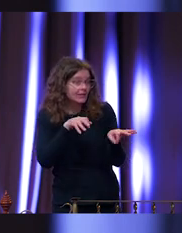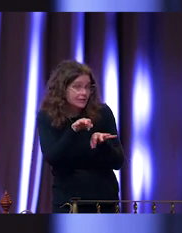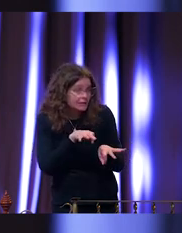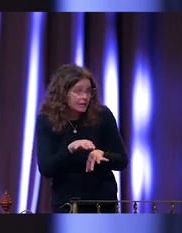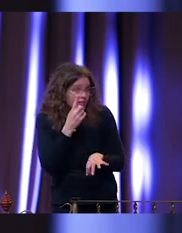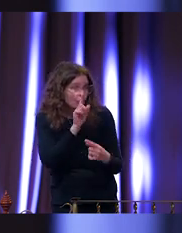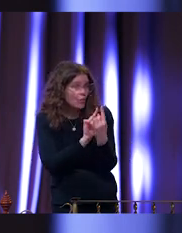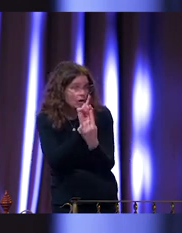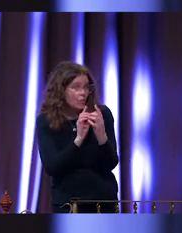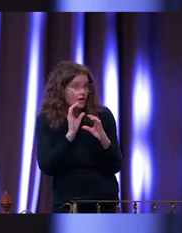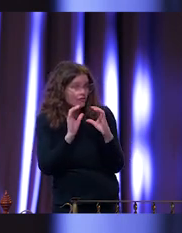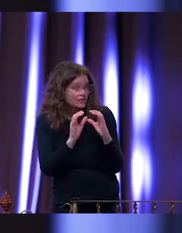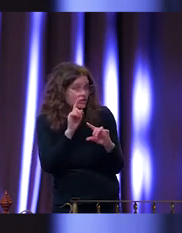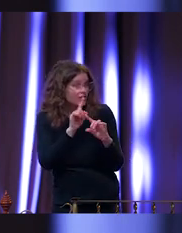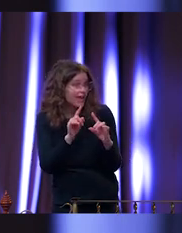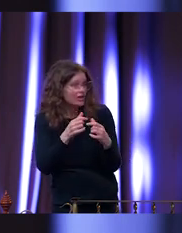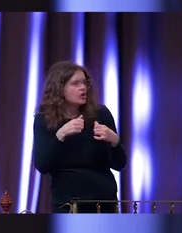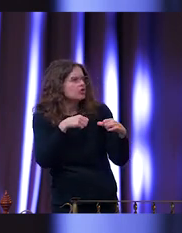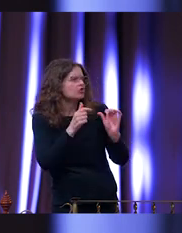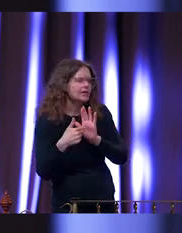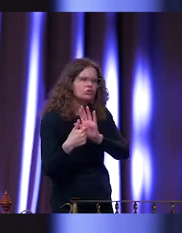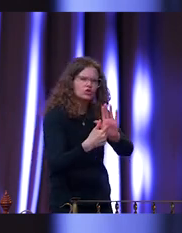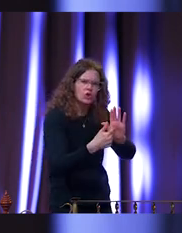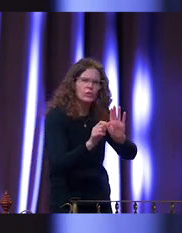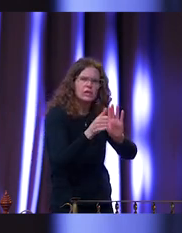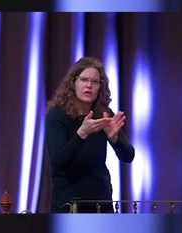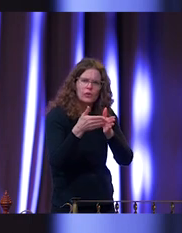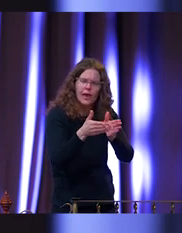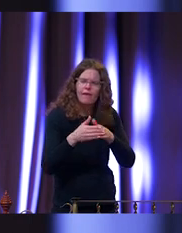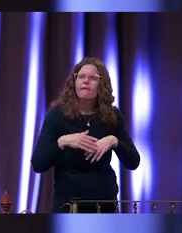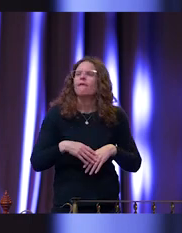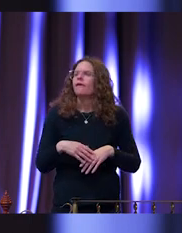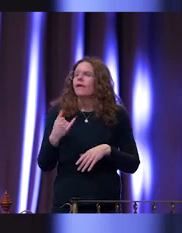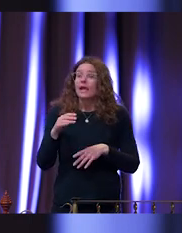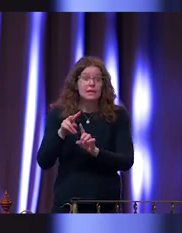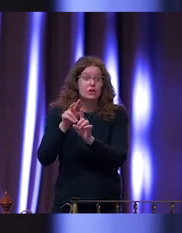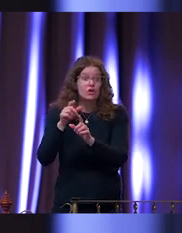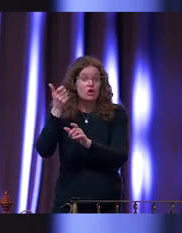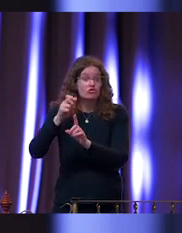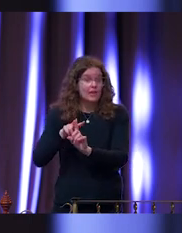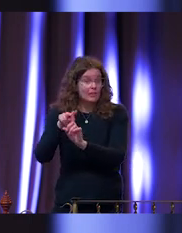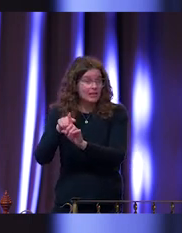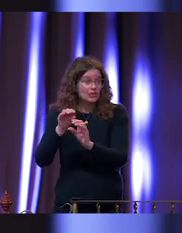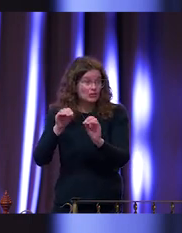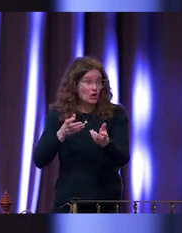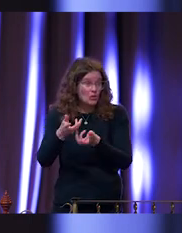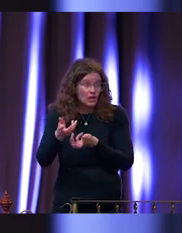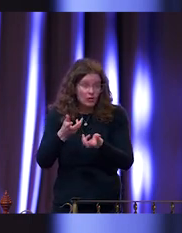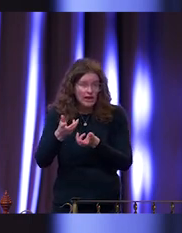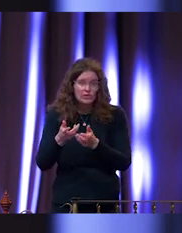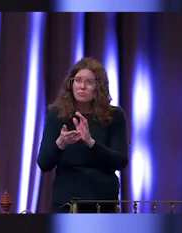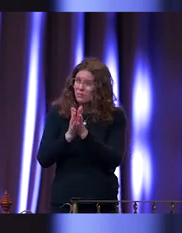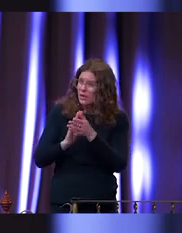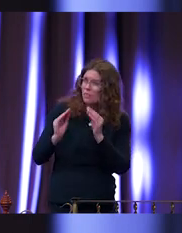conversation. And it's okay in a grant application, especially if you feel like you have no interaction, like humanize it,